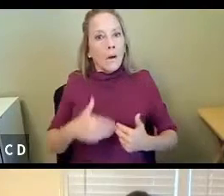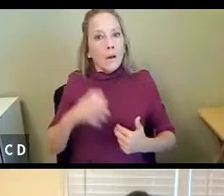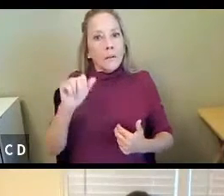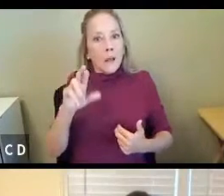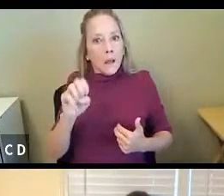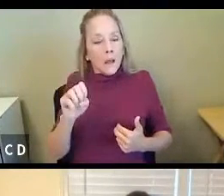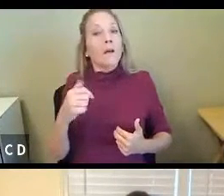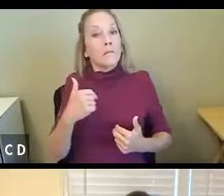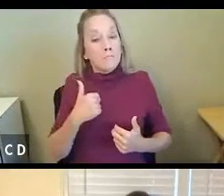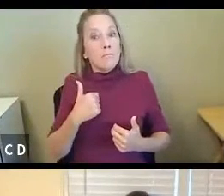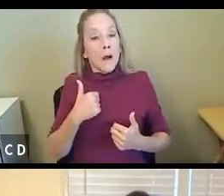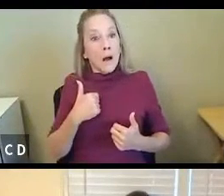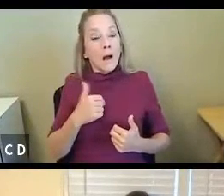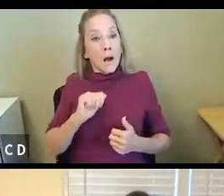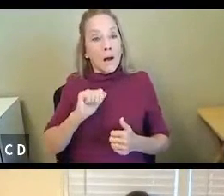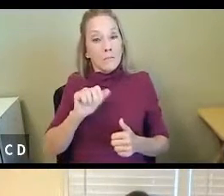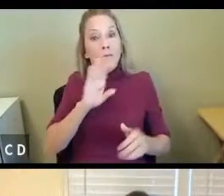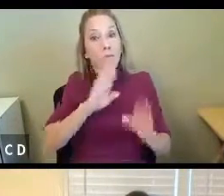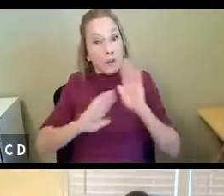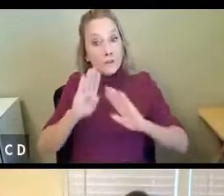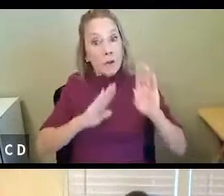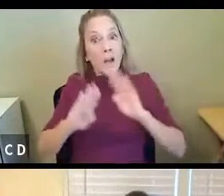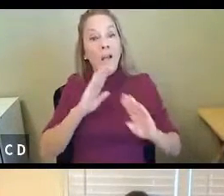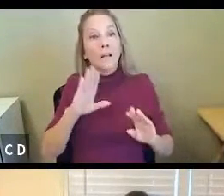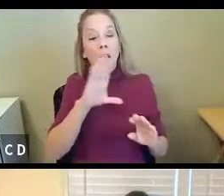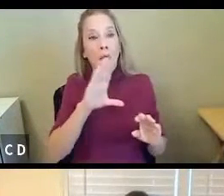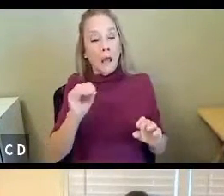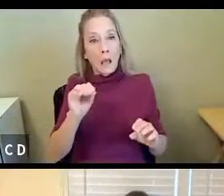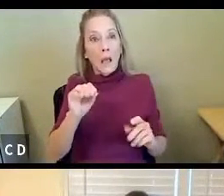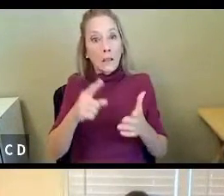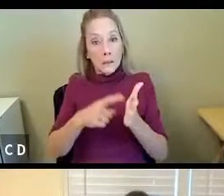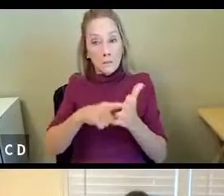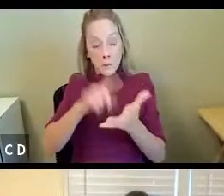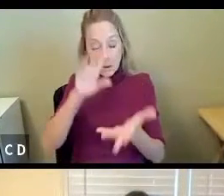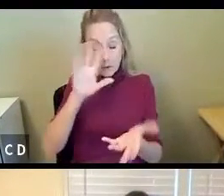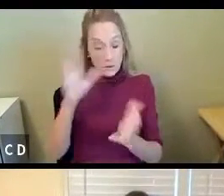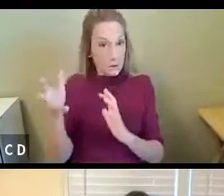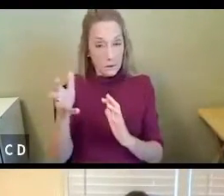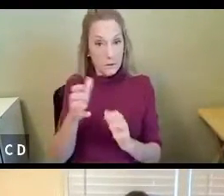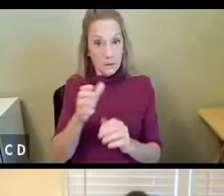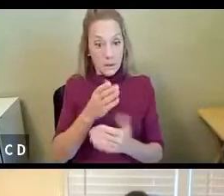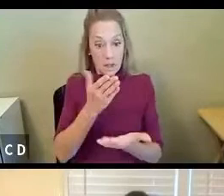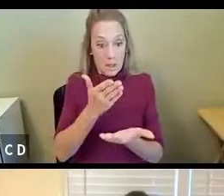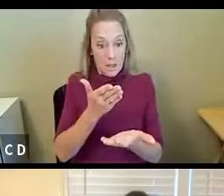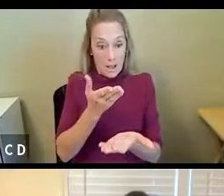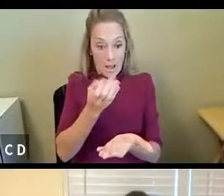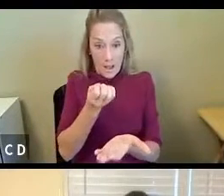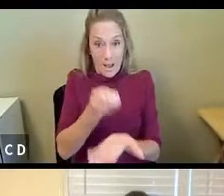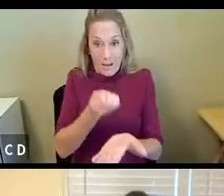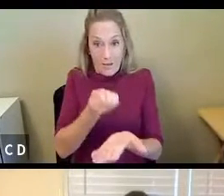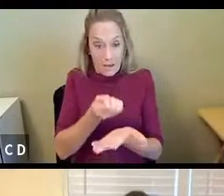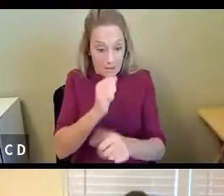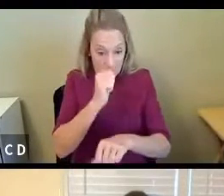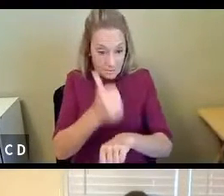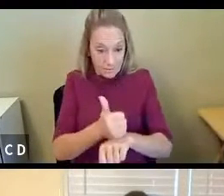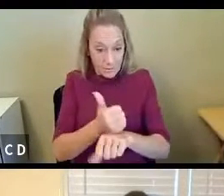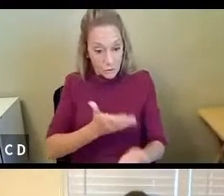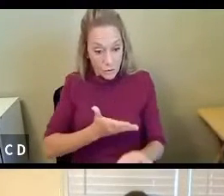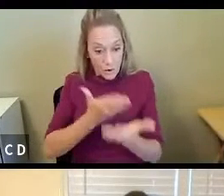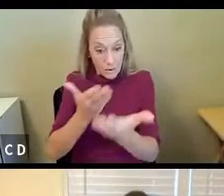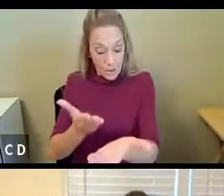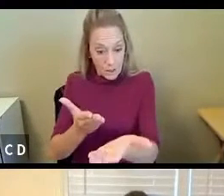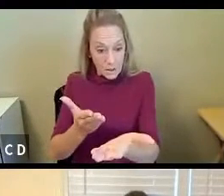speak from a place of frustration and disillusionment at how evidence-based recommendations are